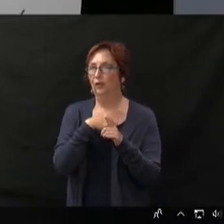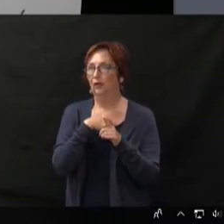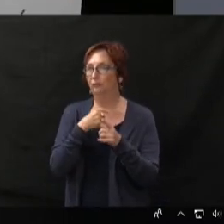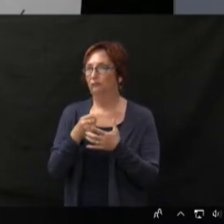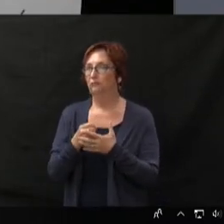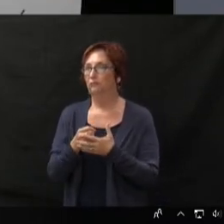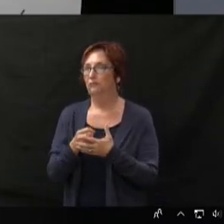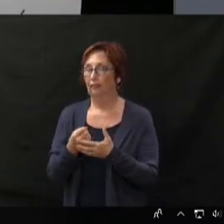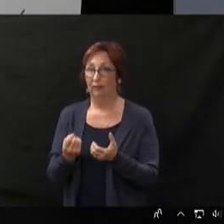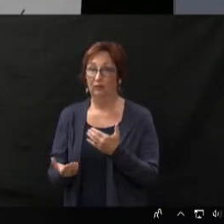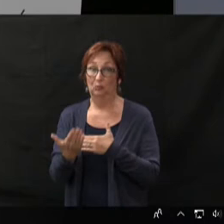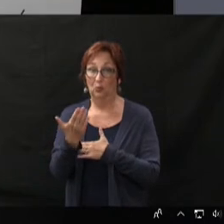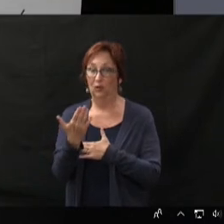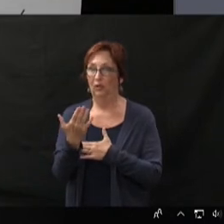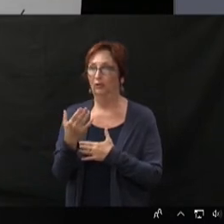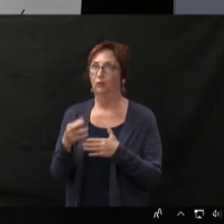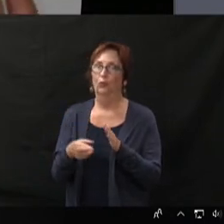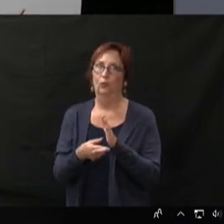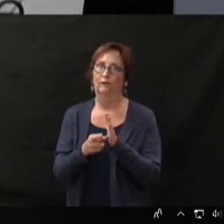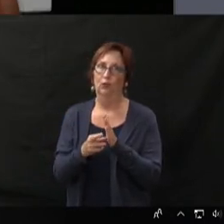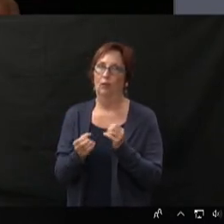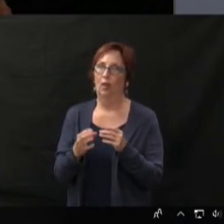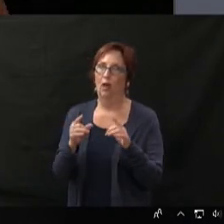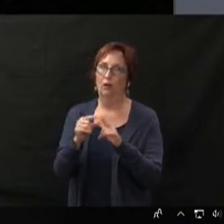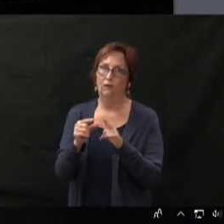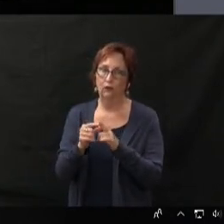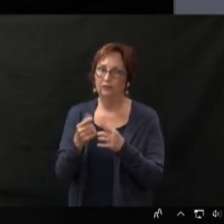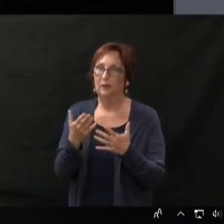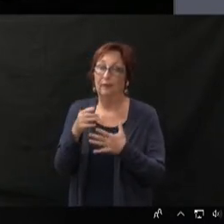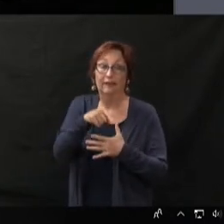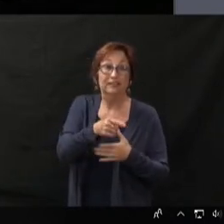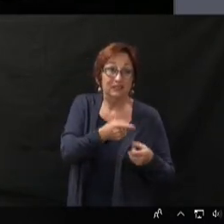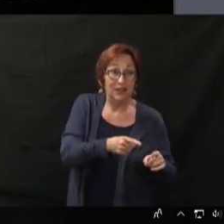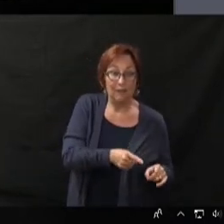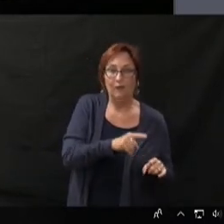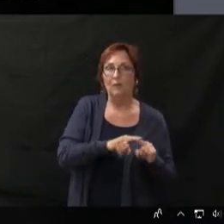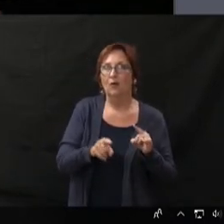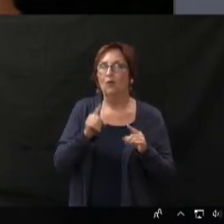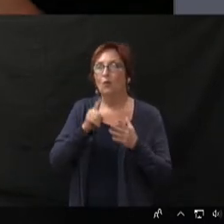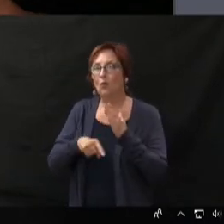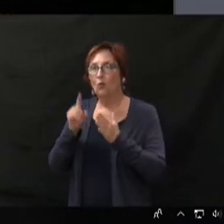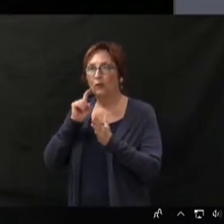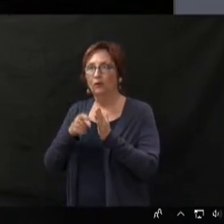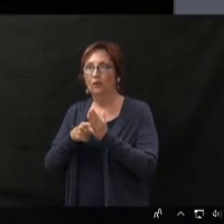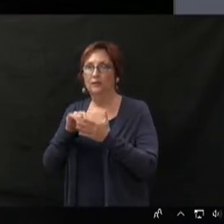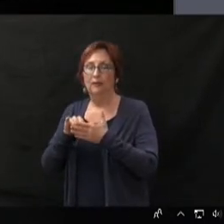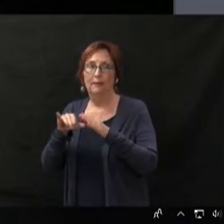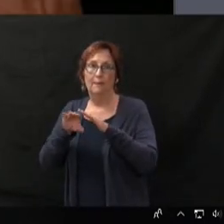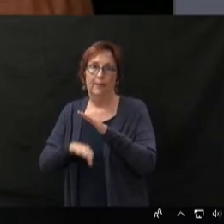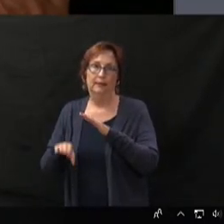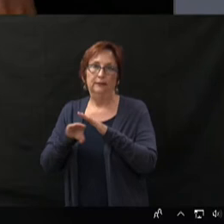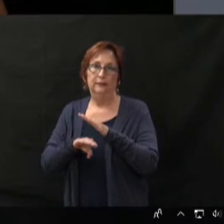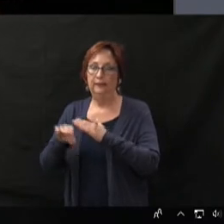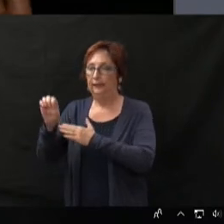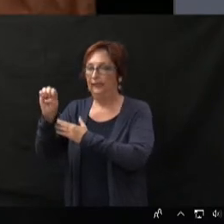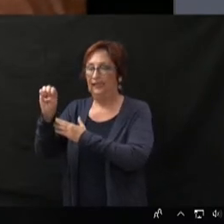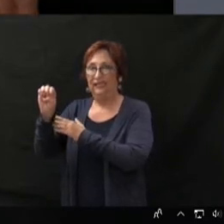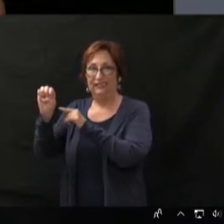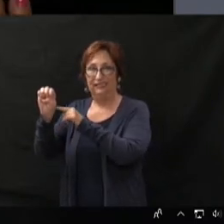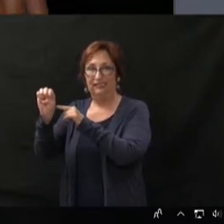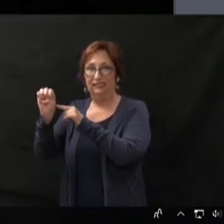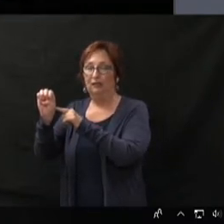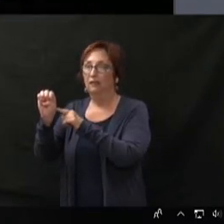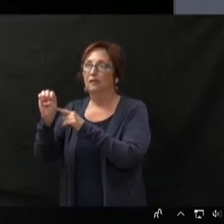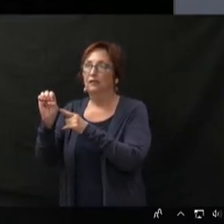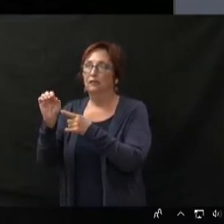much time this morning going over words that this may happen. But what we found is basically the E does a lot of